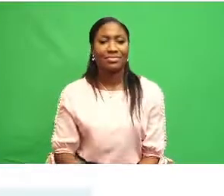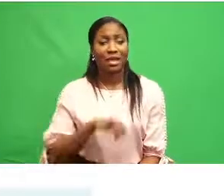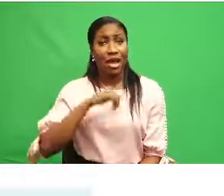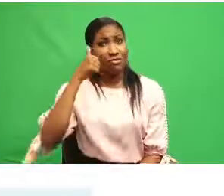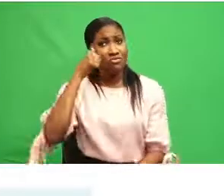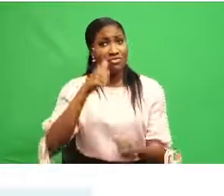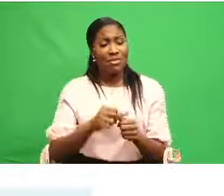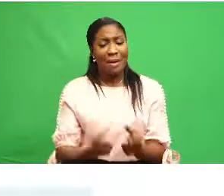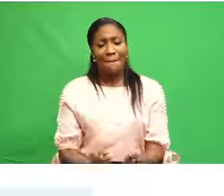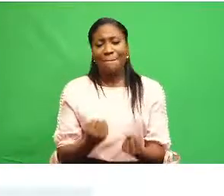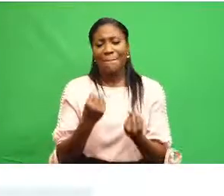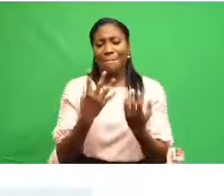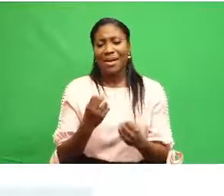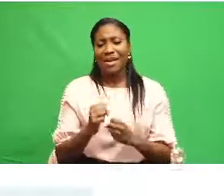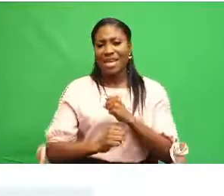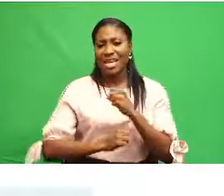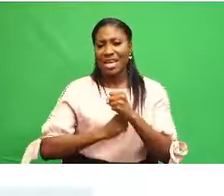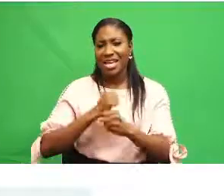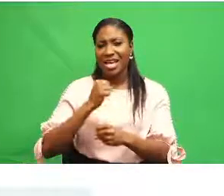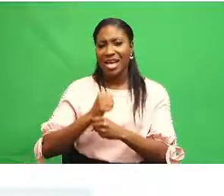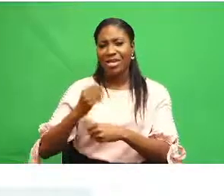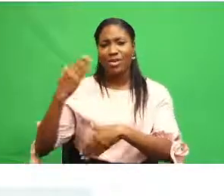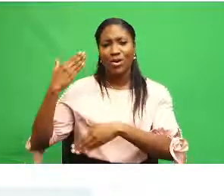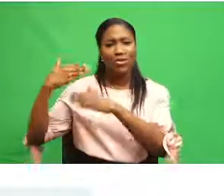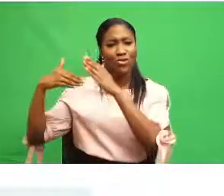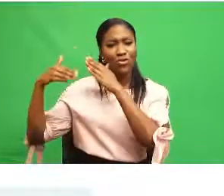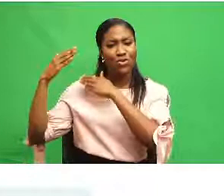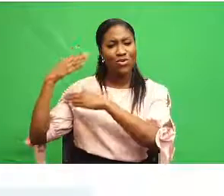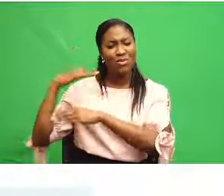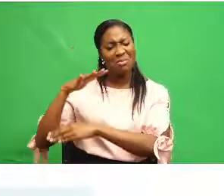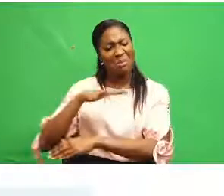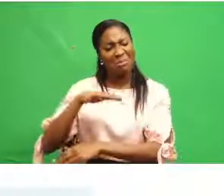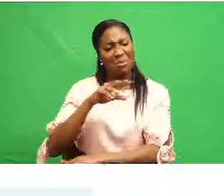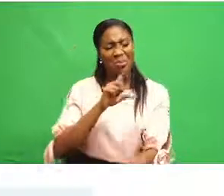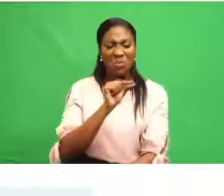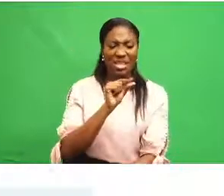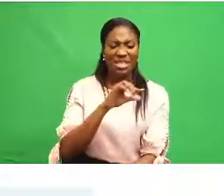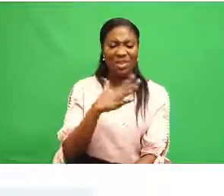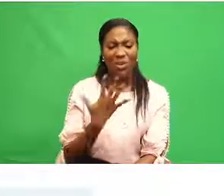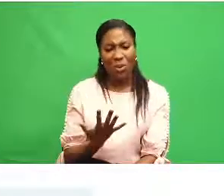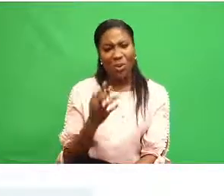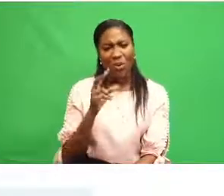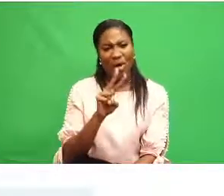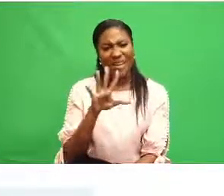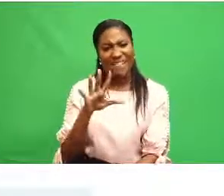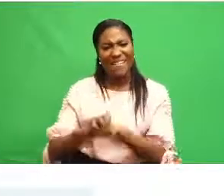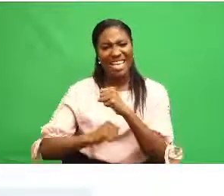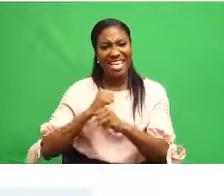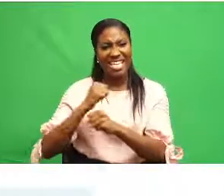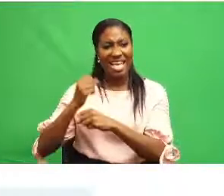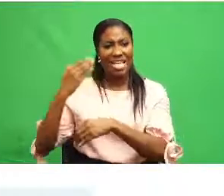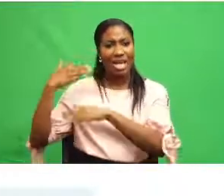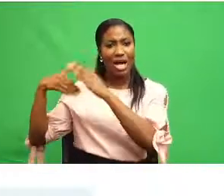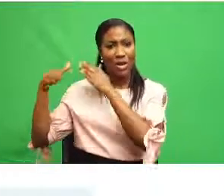years ago, and that would have been about probably about 25 years ago, someone would